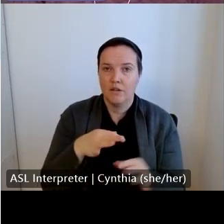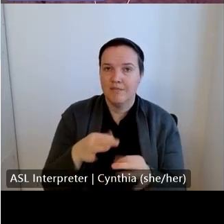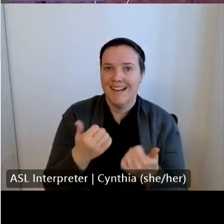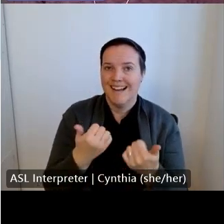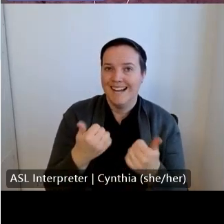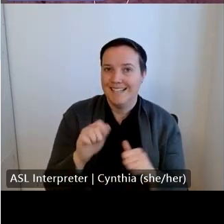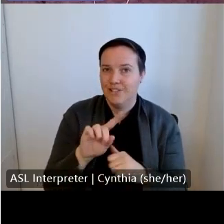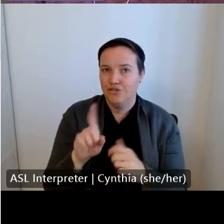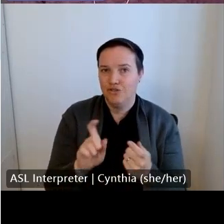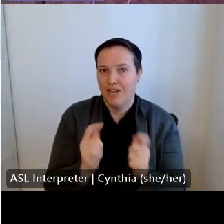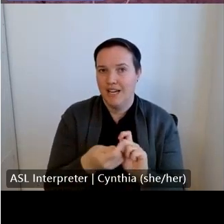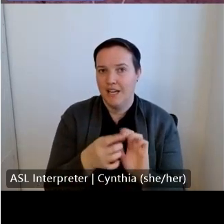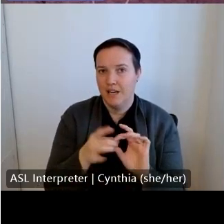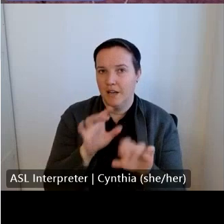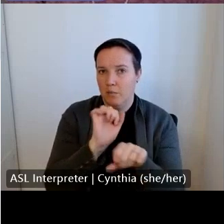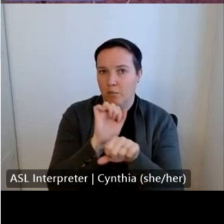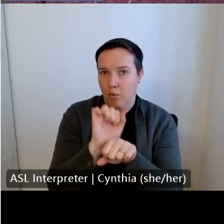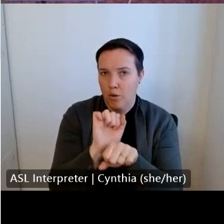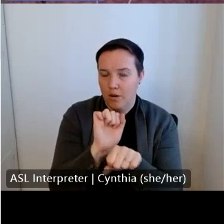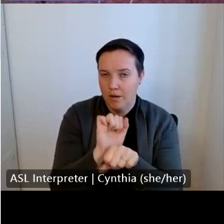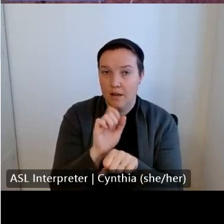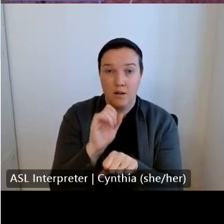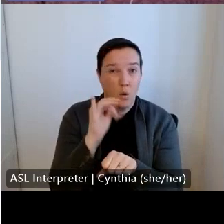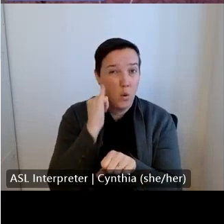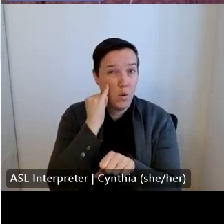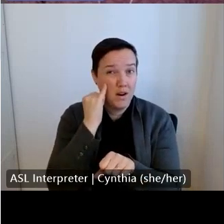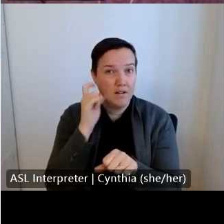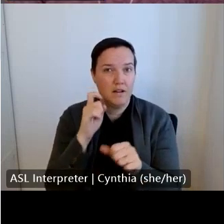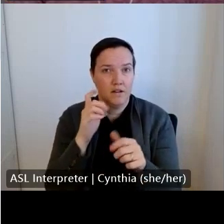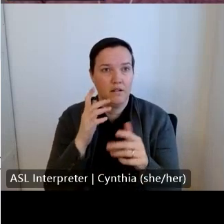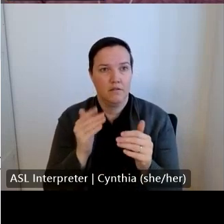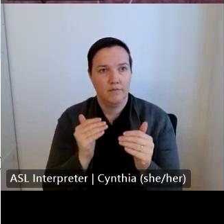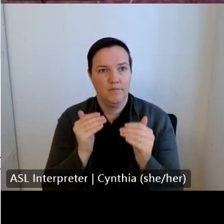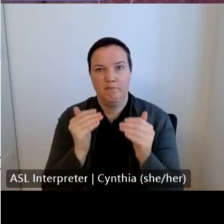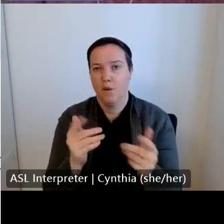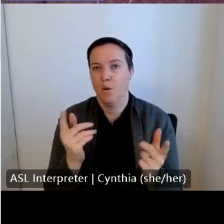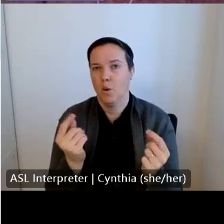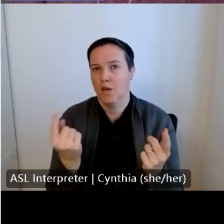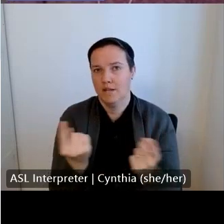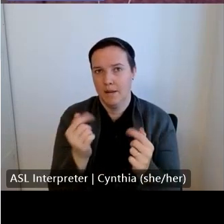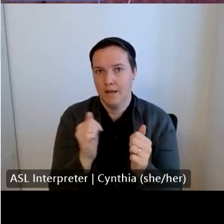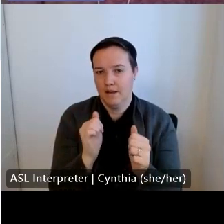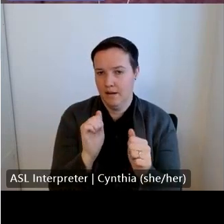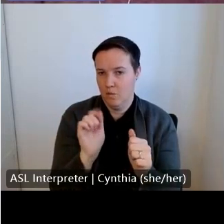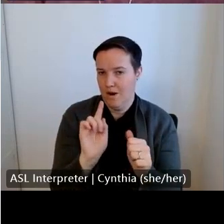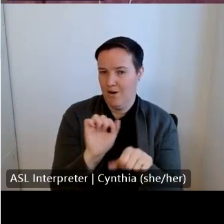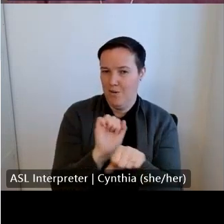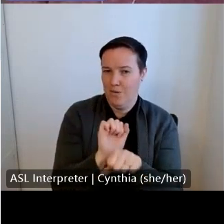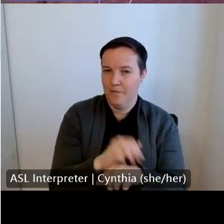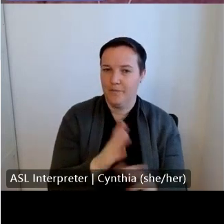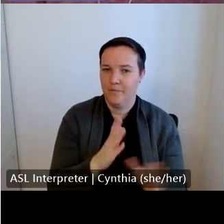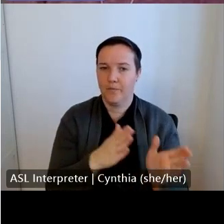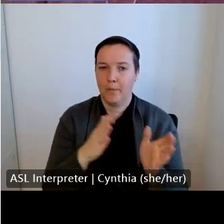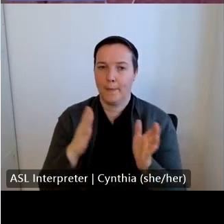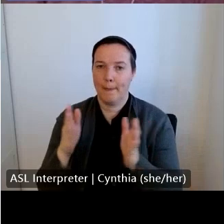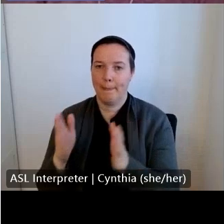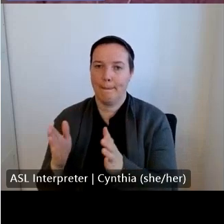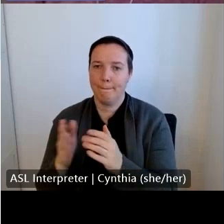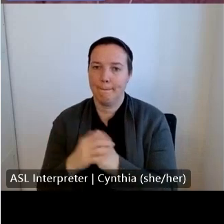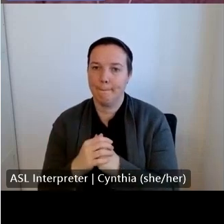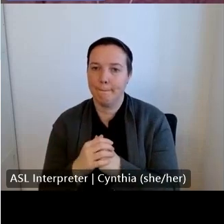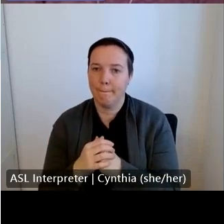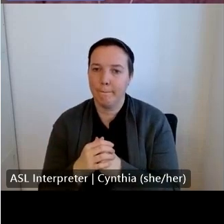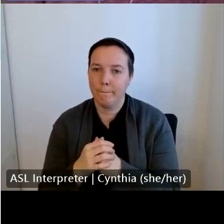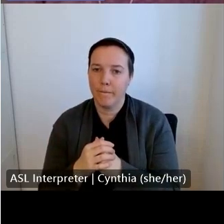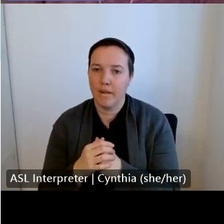employment or if there needs to be an advancement at work. And lastly, even after employment